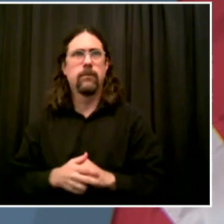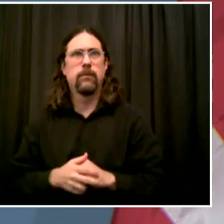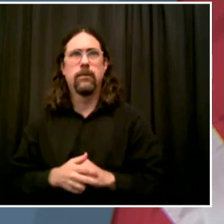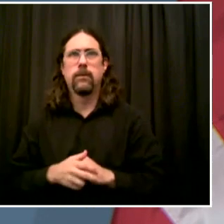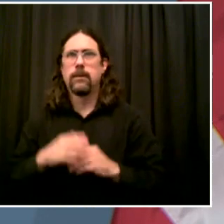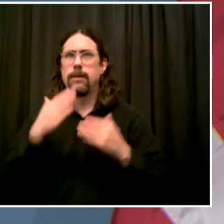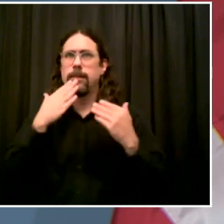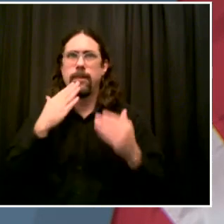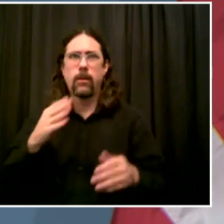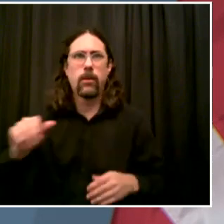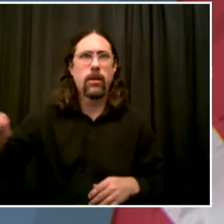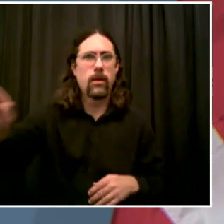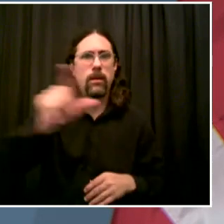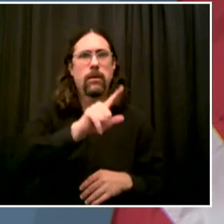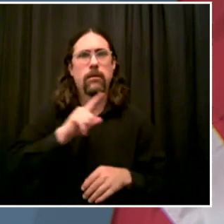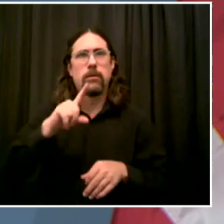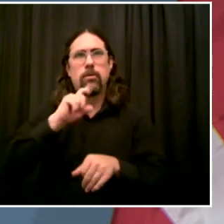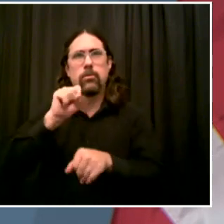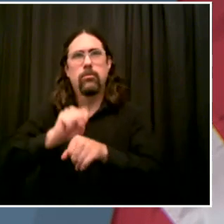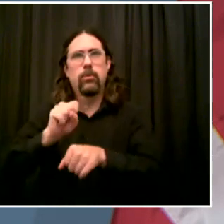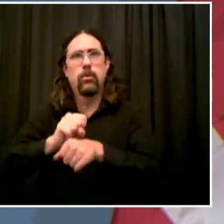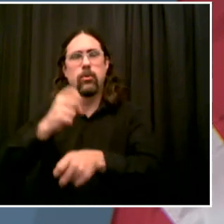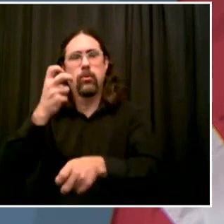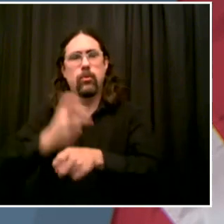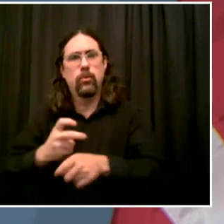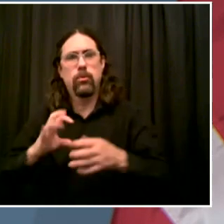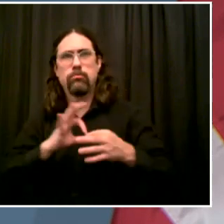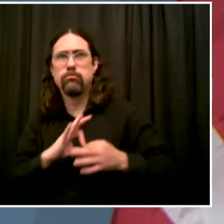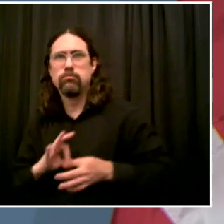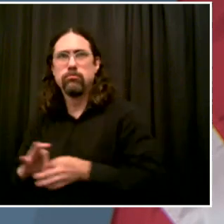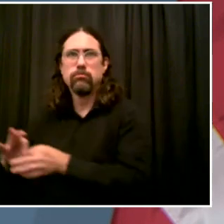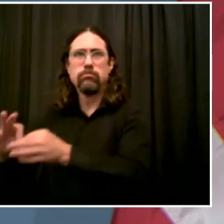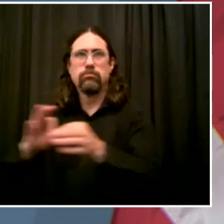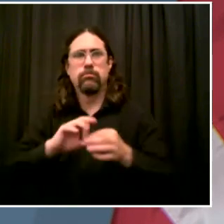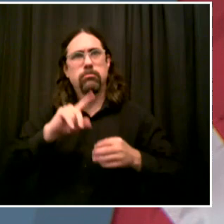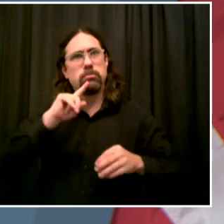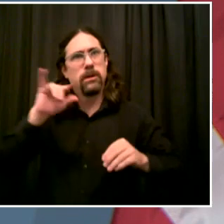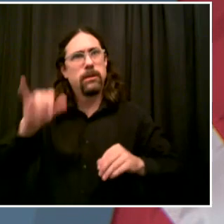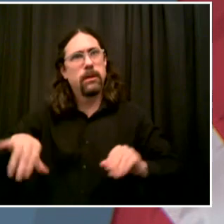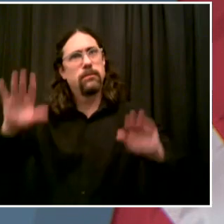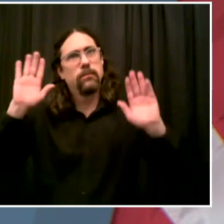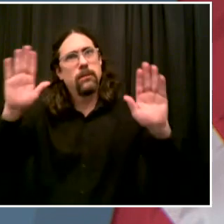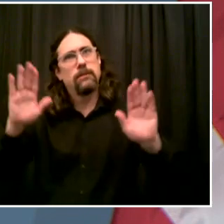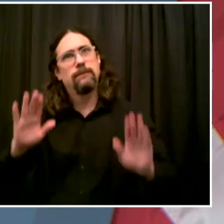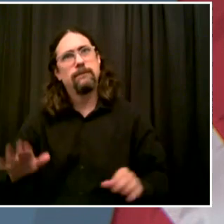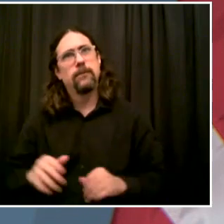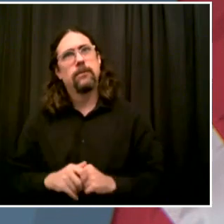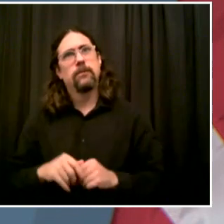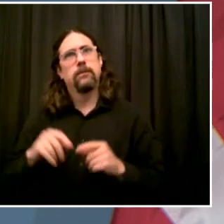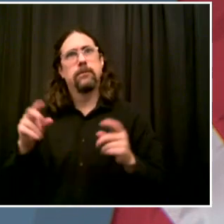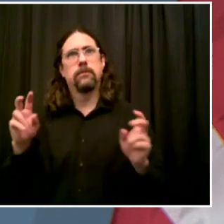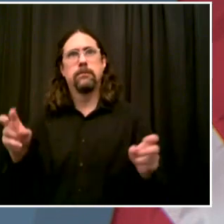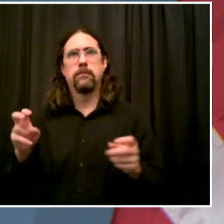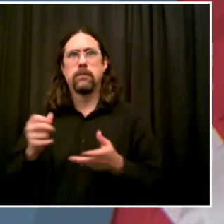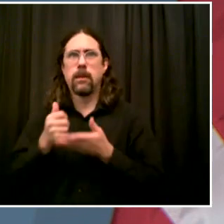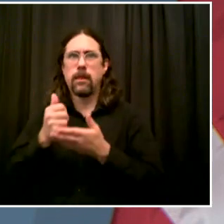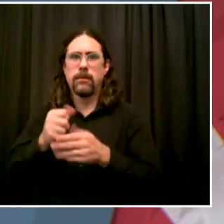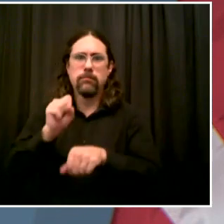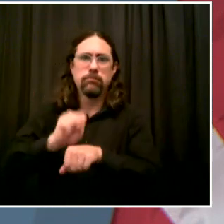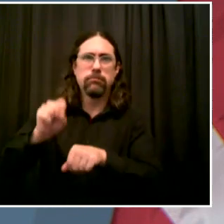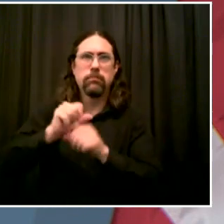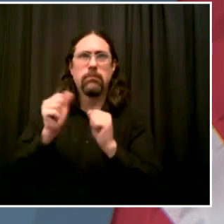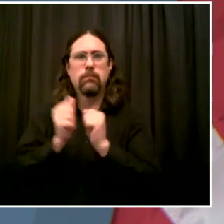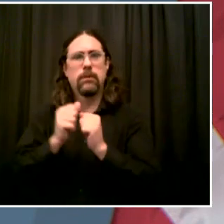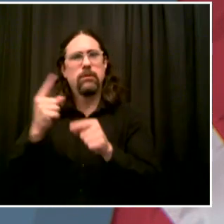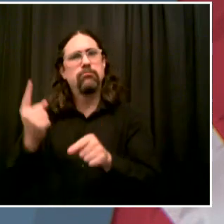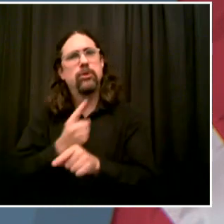our residents from the community helping us spread the word to make sure that individuals know that they can get a free COVID